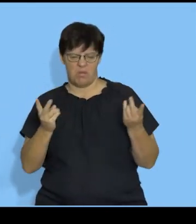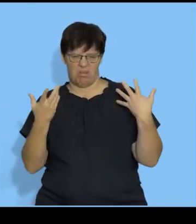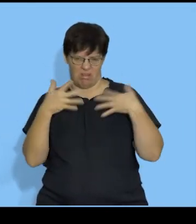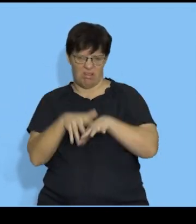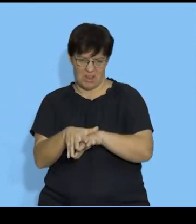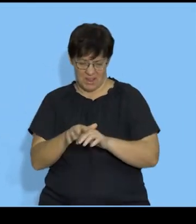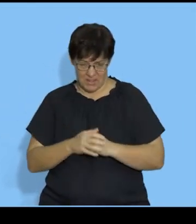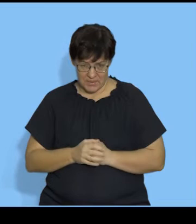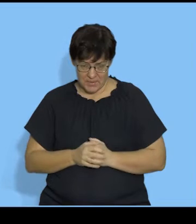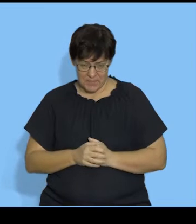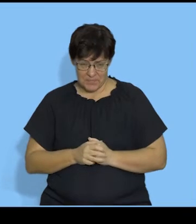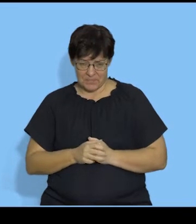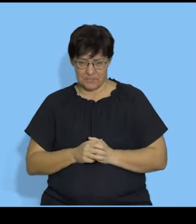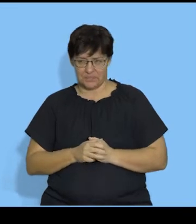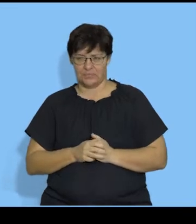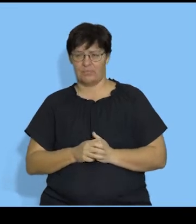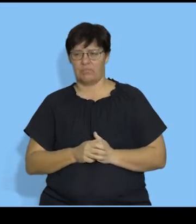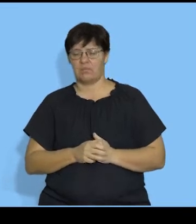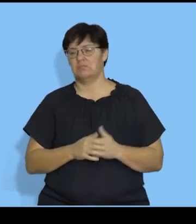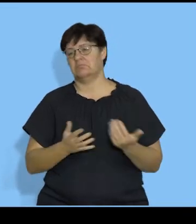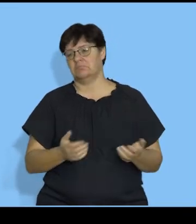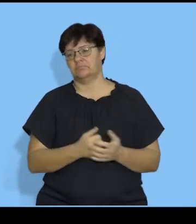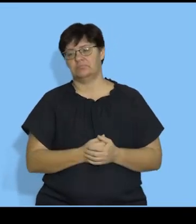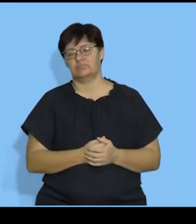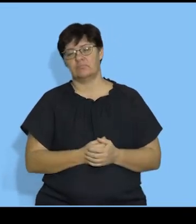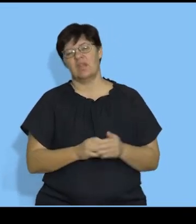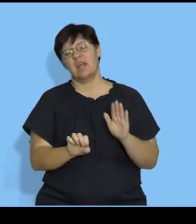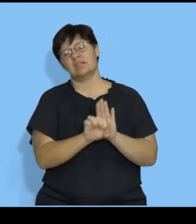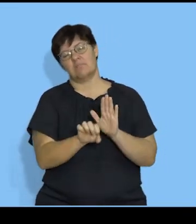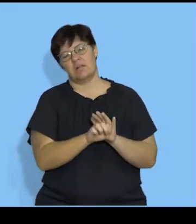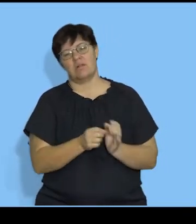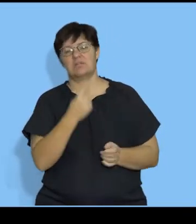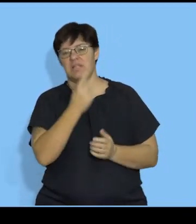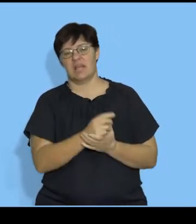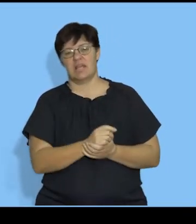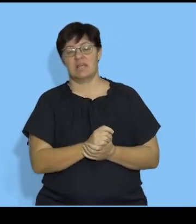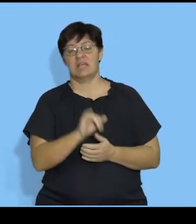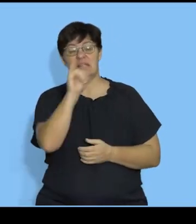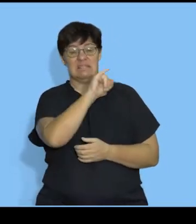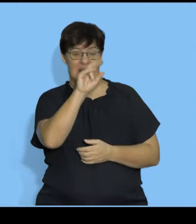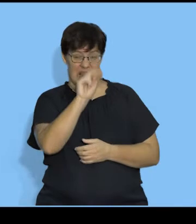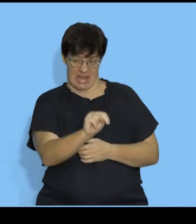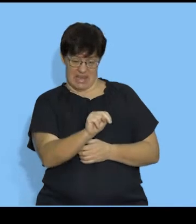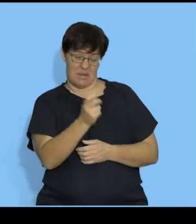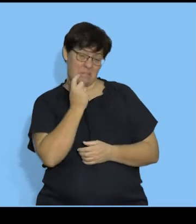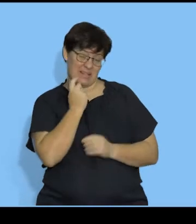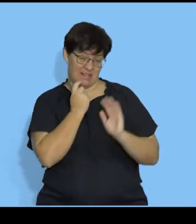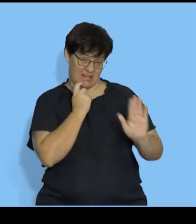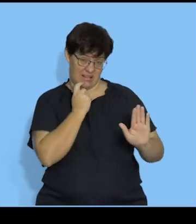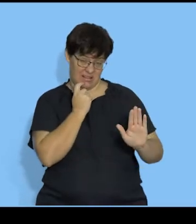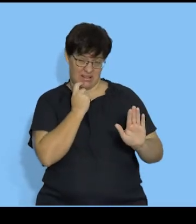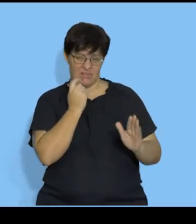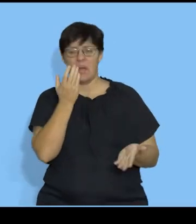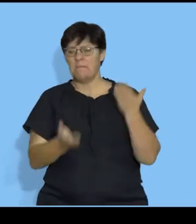and a metal. Now, if for practical example, we can take zinc as a metal, this is a